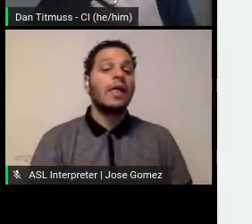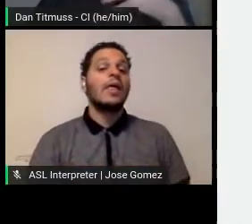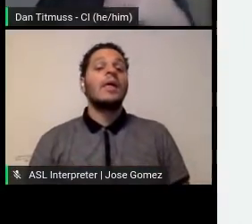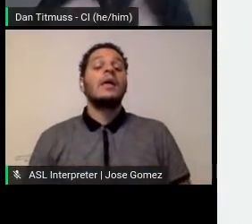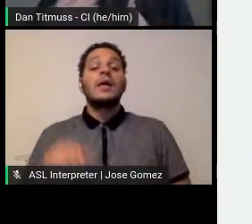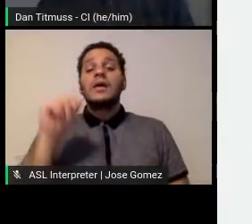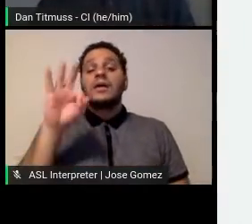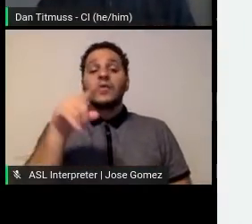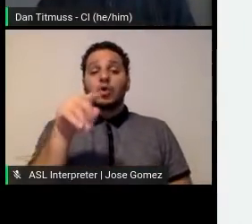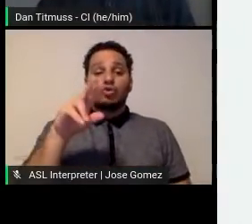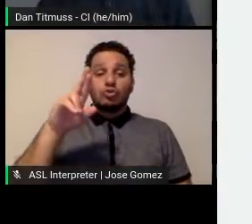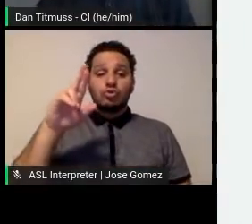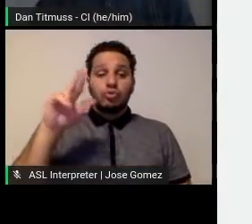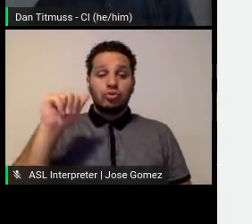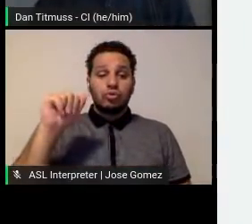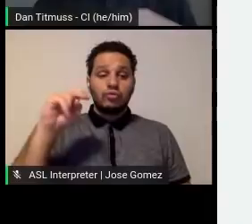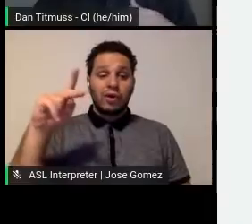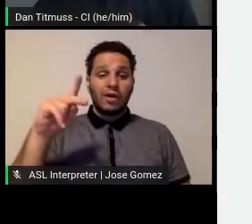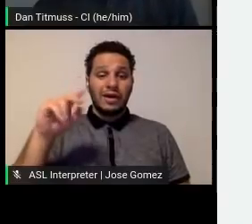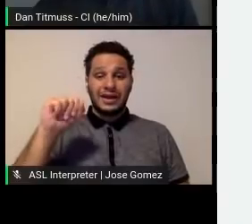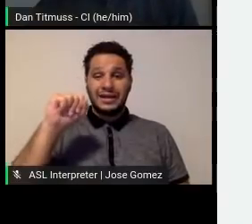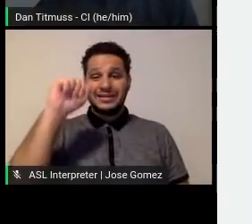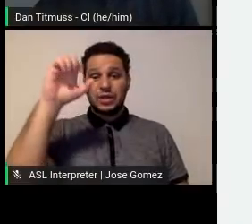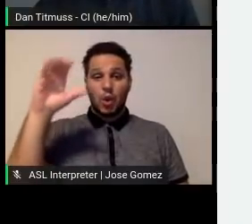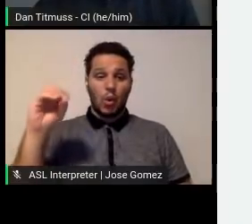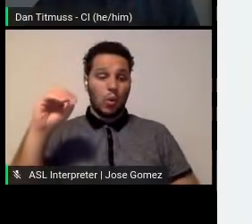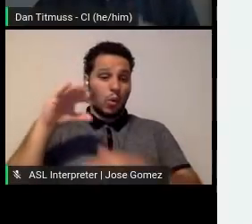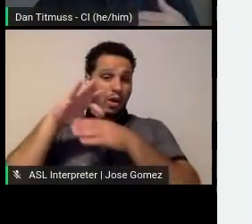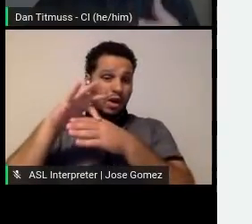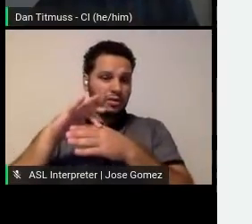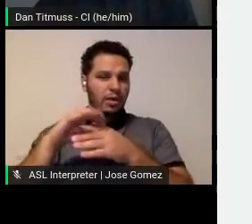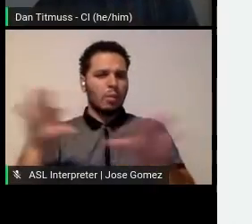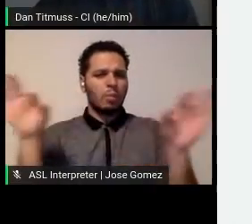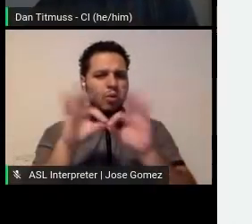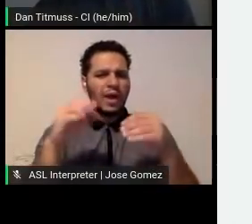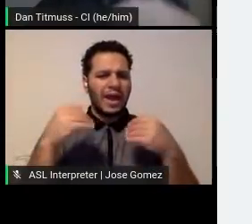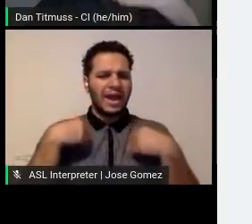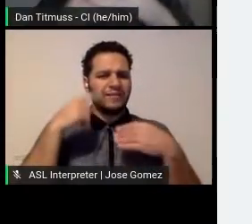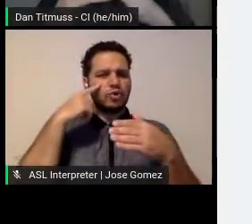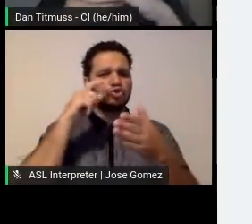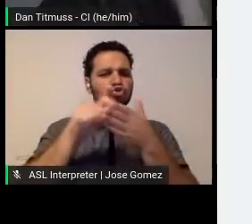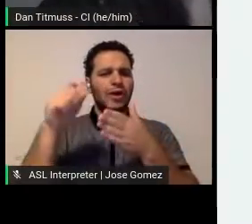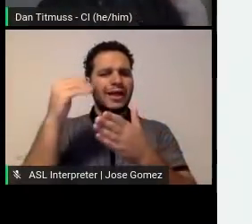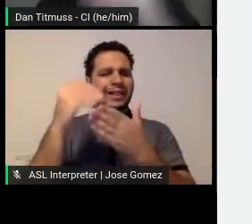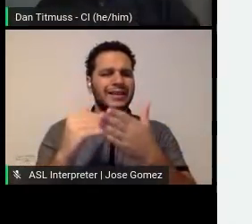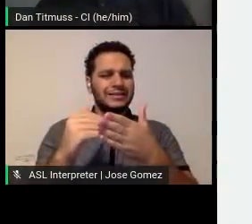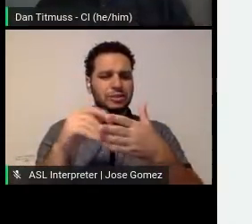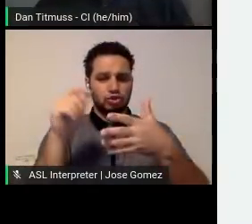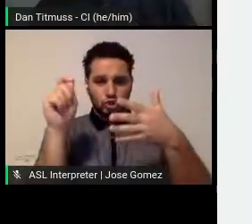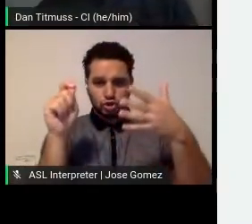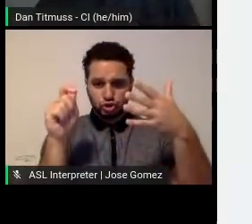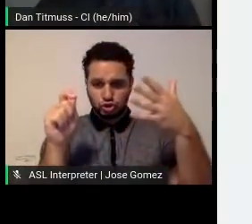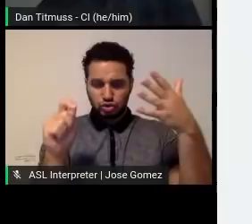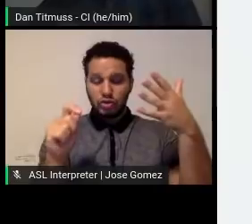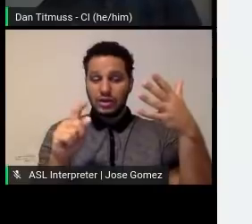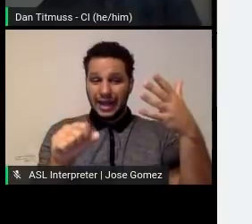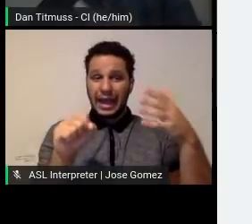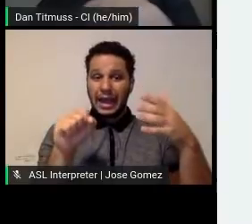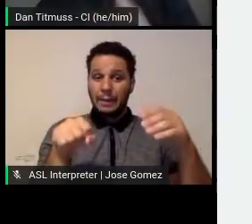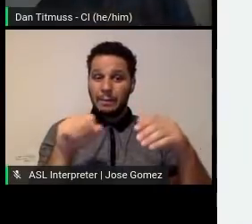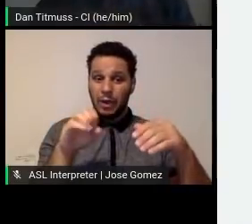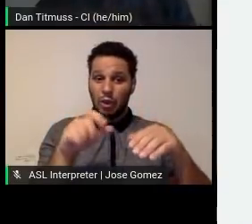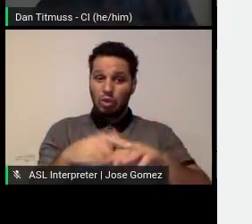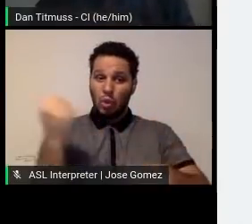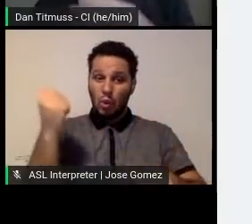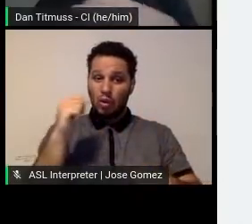If you're writing SEO content, it's important to have a checklist in mind. For many SEO professionals, this can be extremely long and complicated, but you